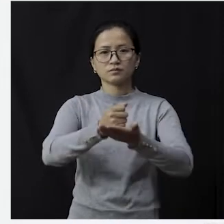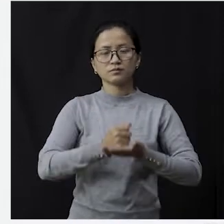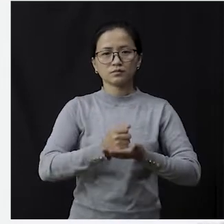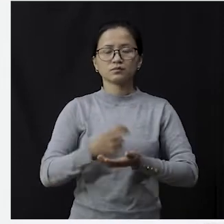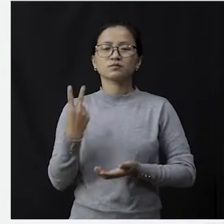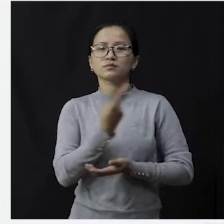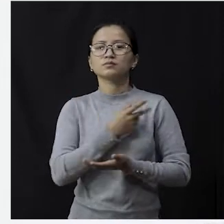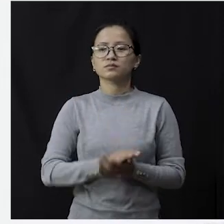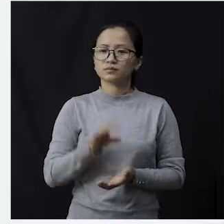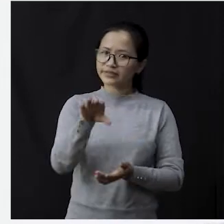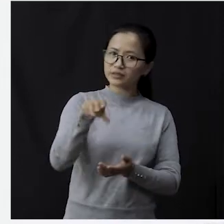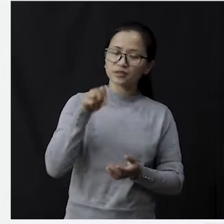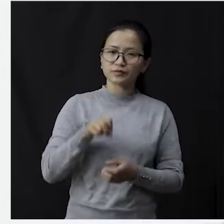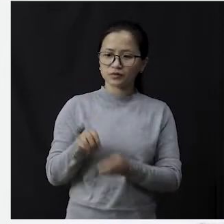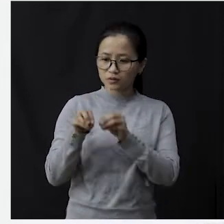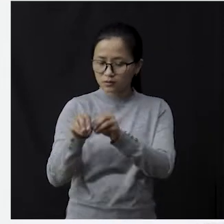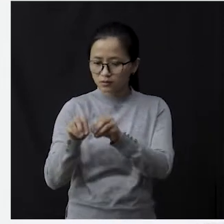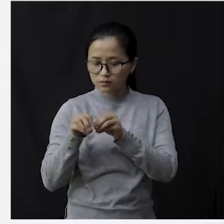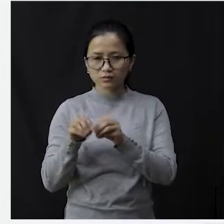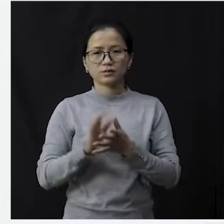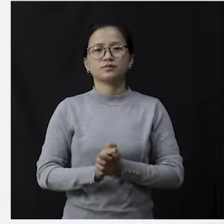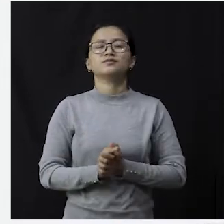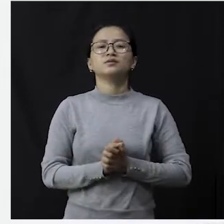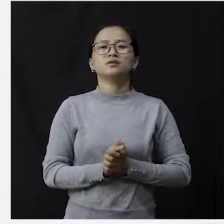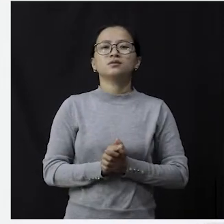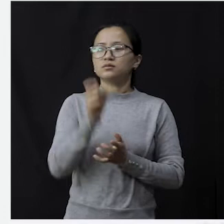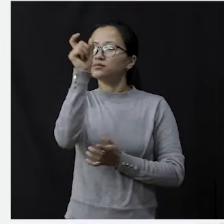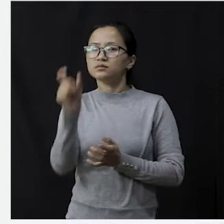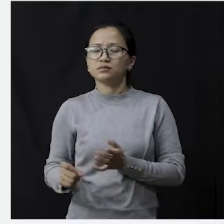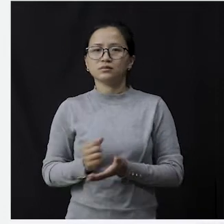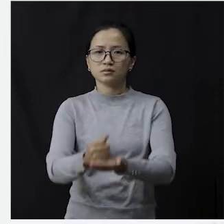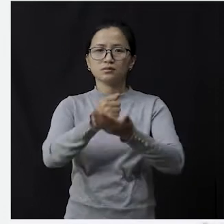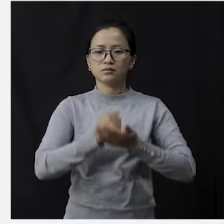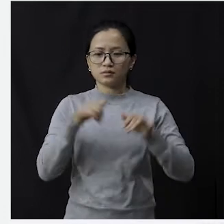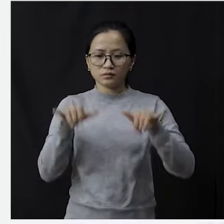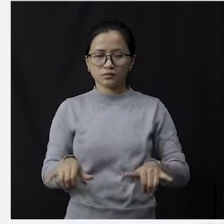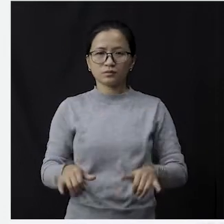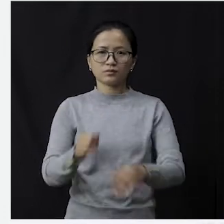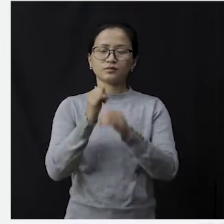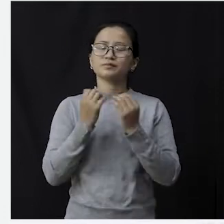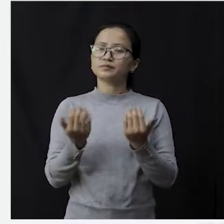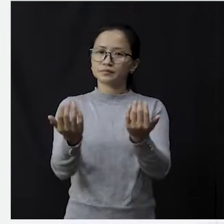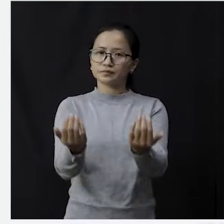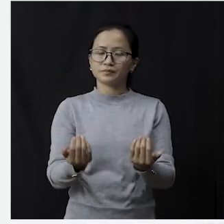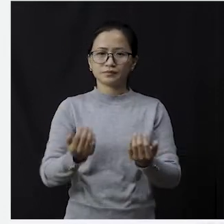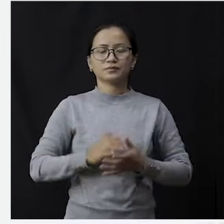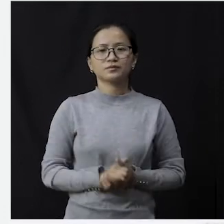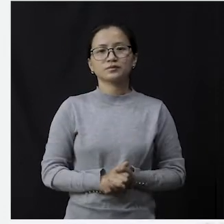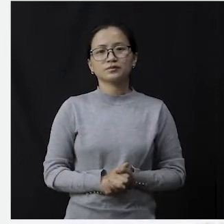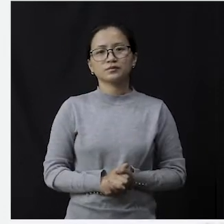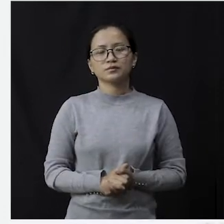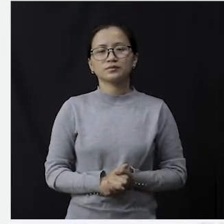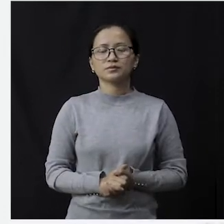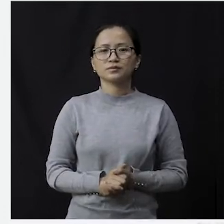helps us by catching the thieves and helping us to stay safe.